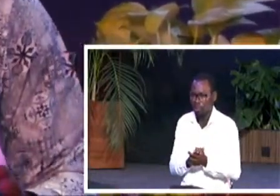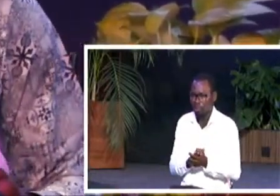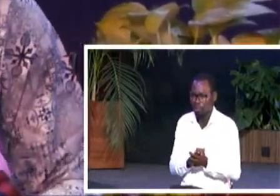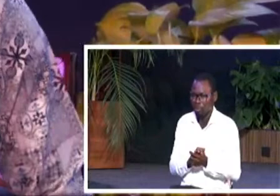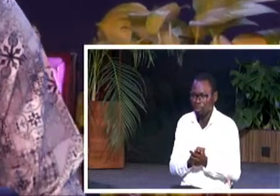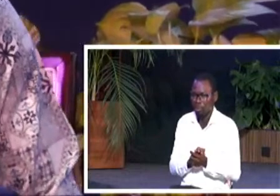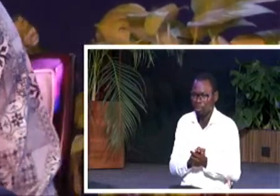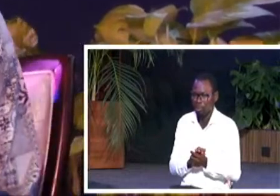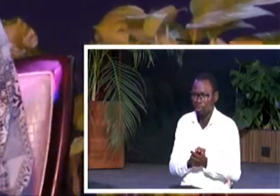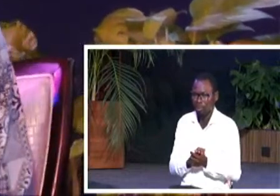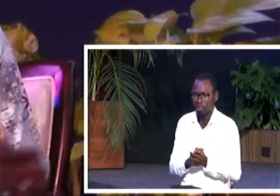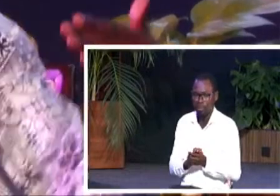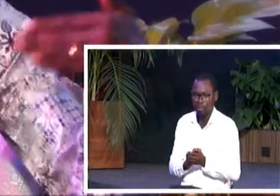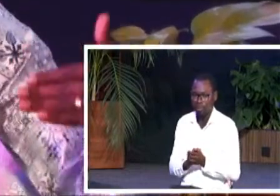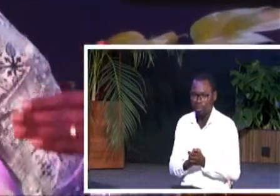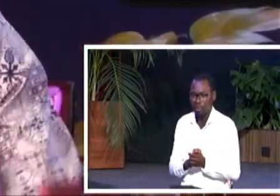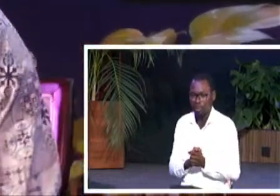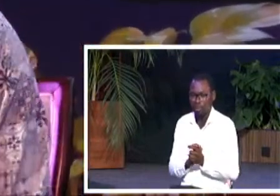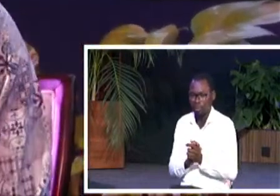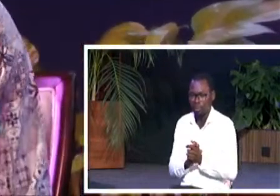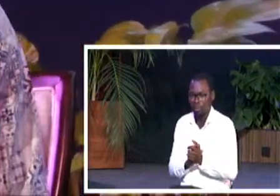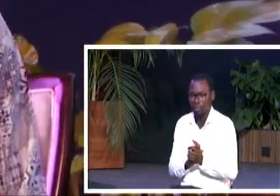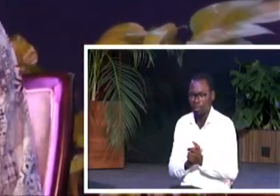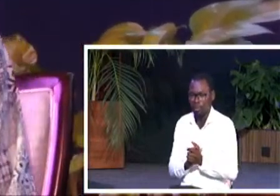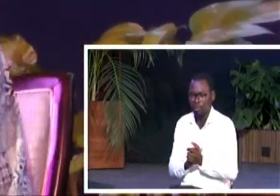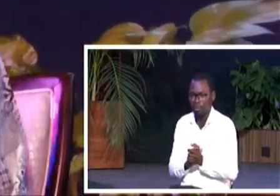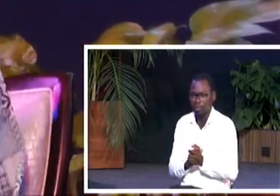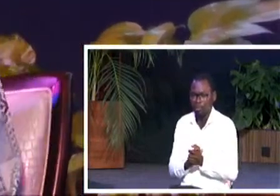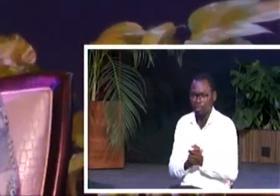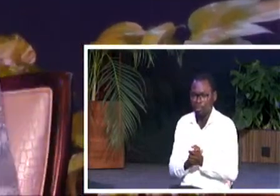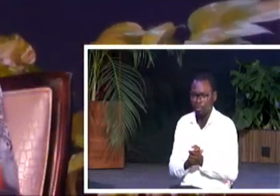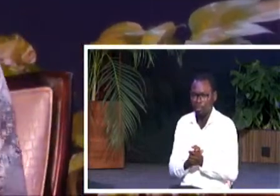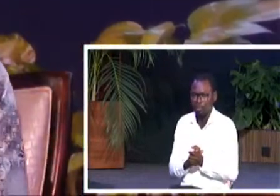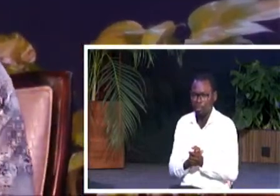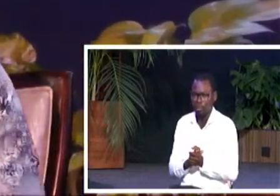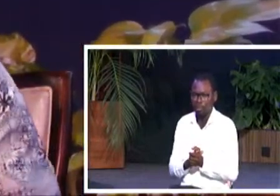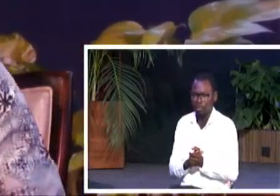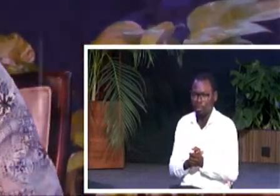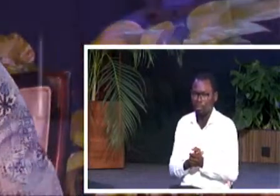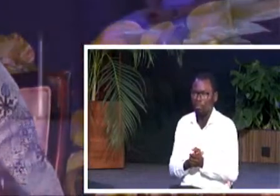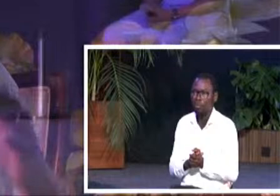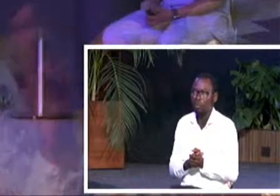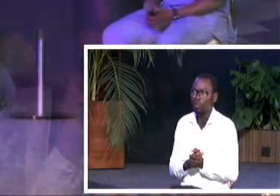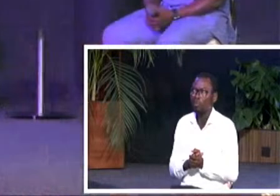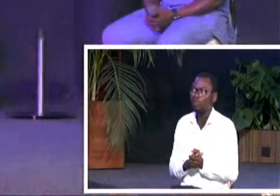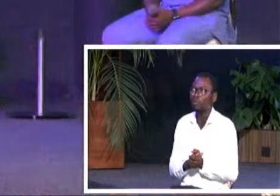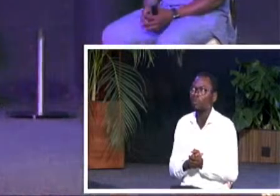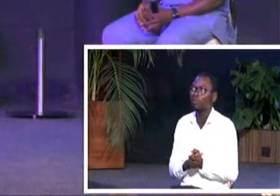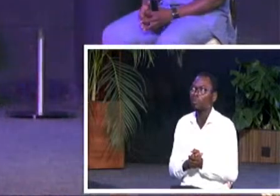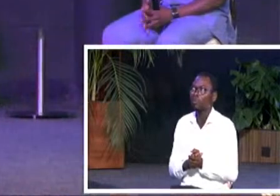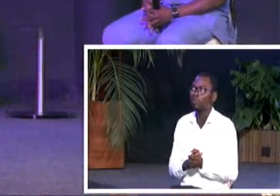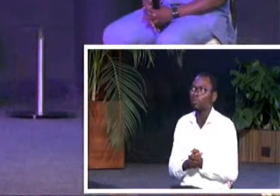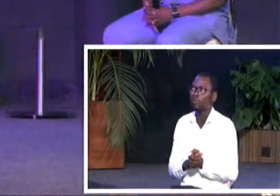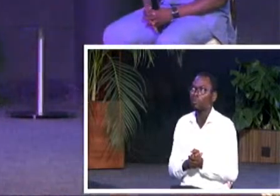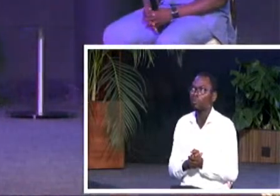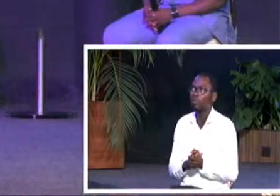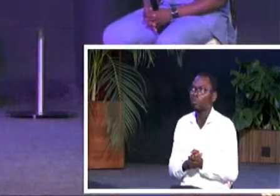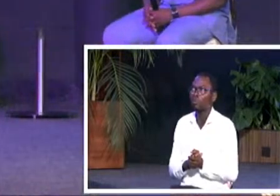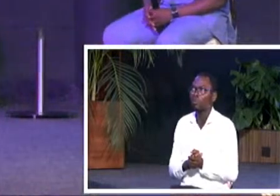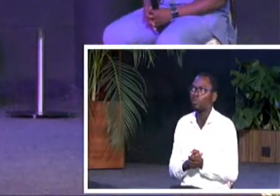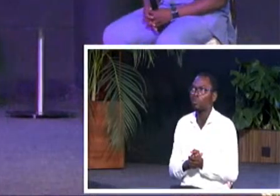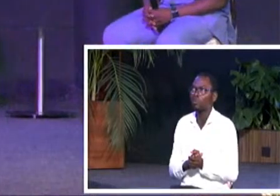And then finally, the parent was convinced, a PowerPoint. Exactly. All right, Catherine, closing question. How should we do it differently to